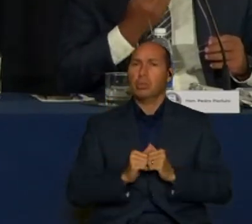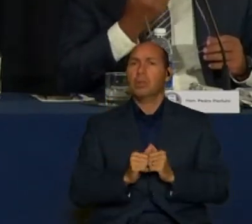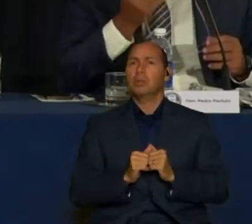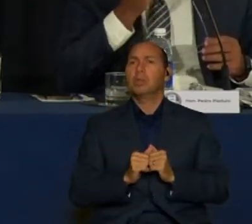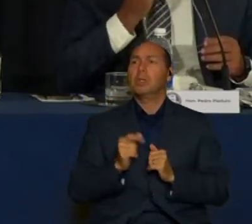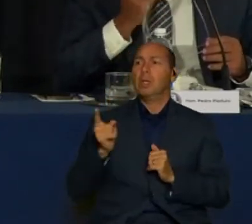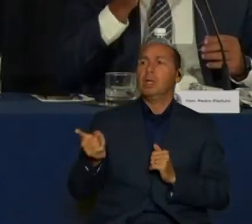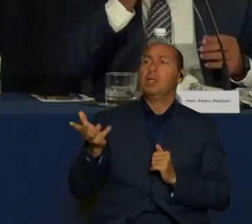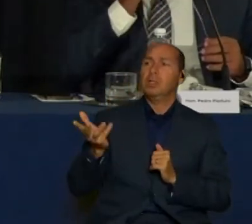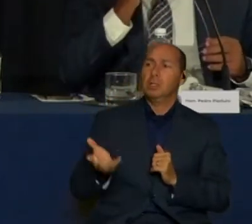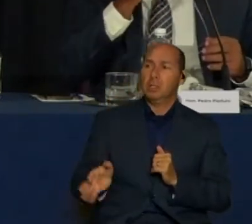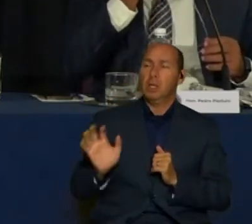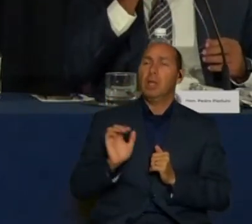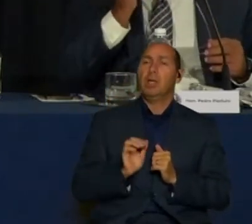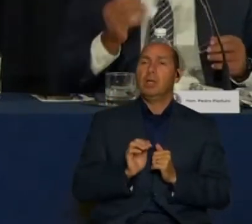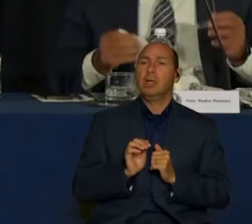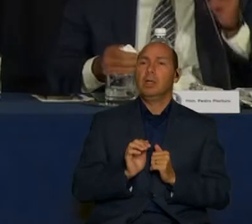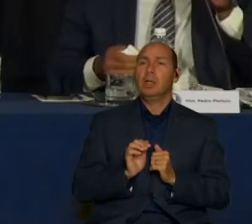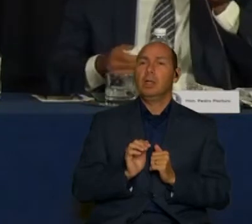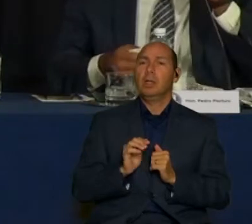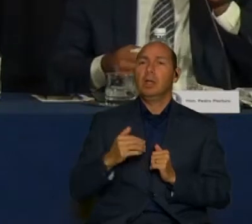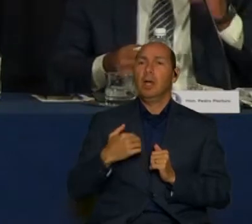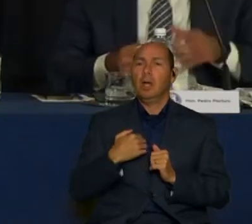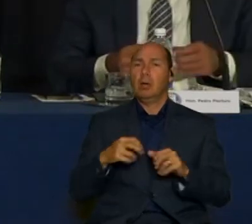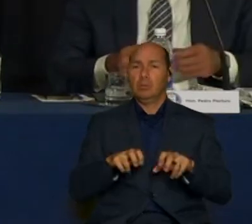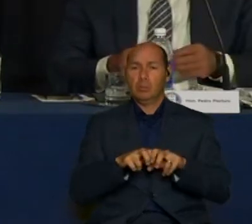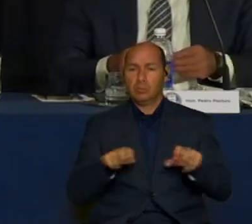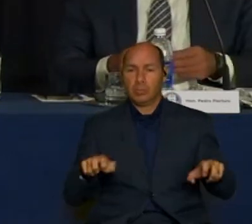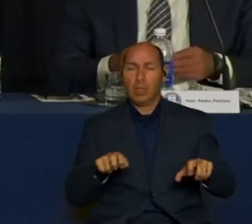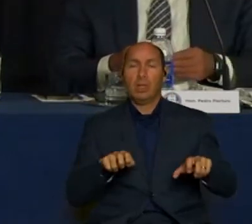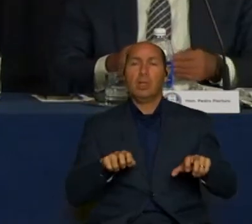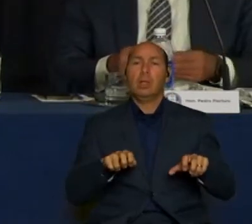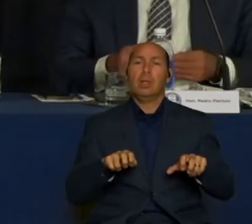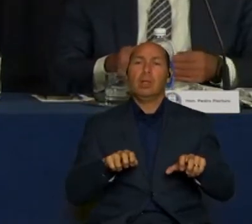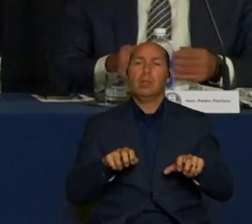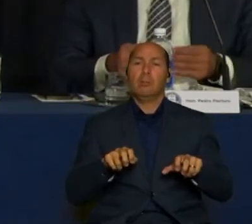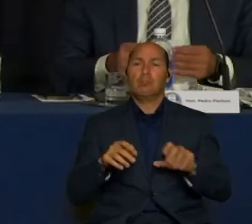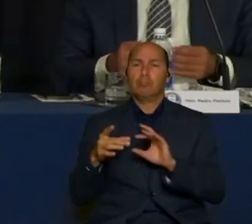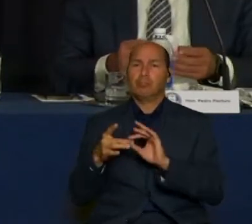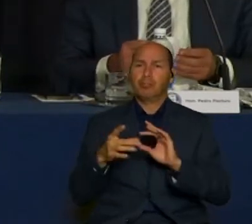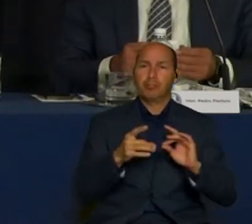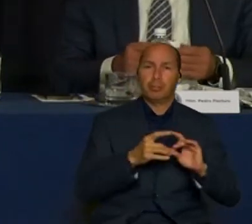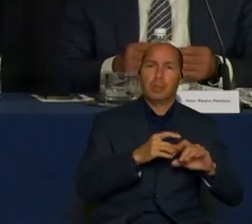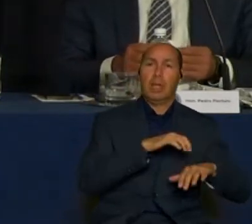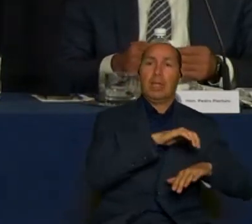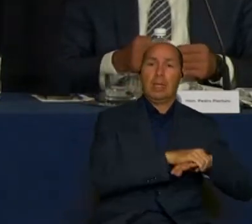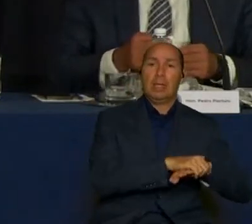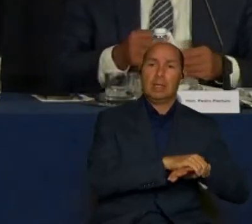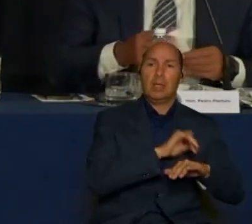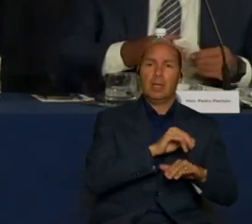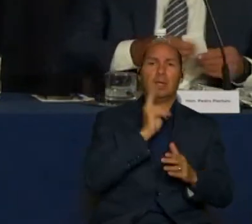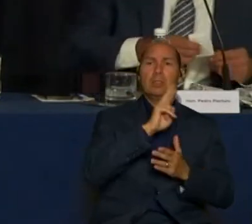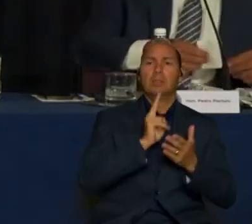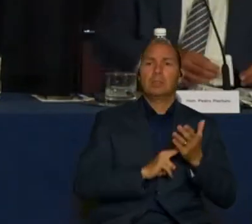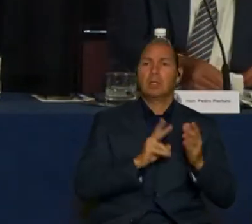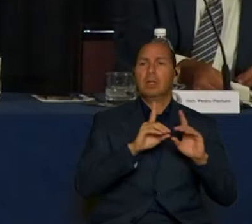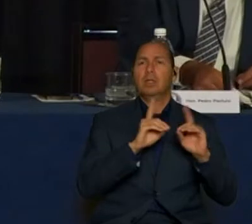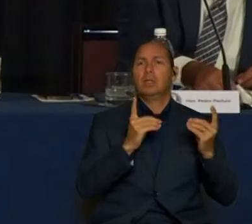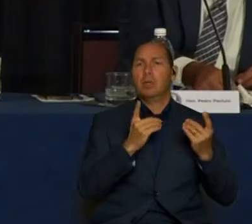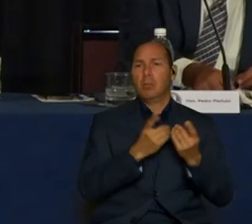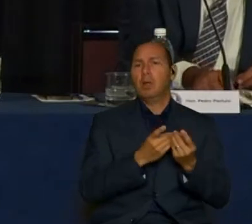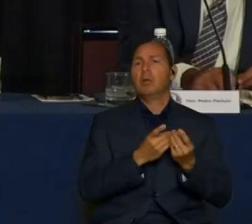Arnaldo's presentation, we'll have a panel in English with the Secretary of the Department of Treasury,